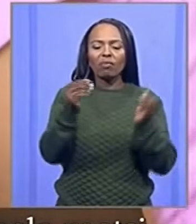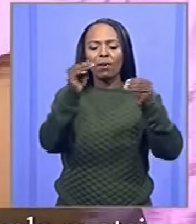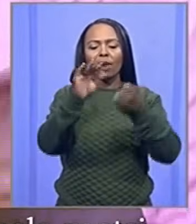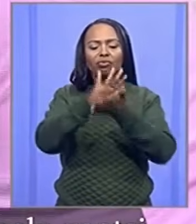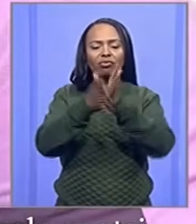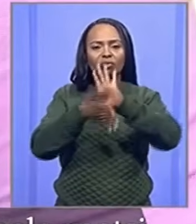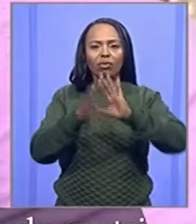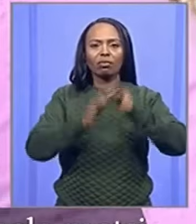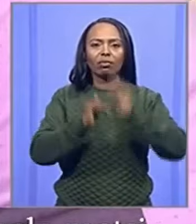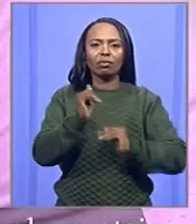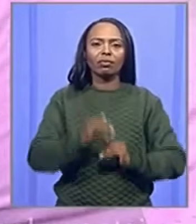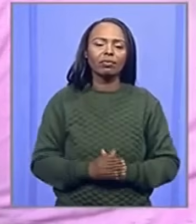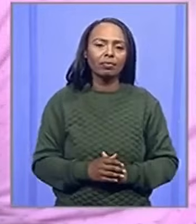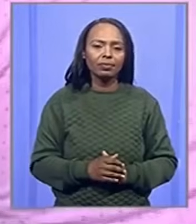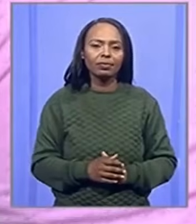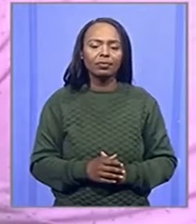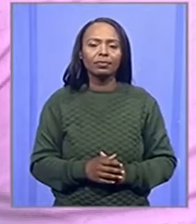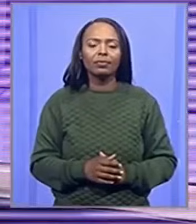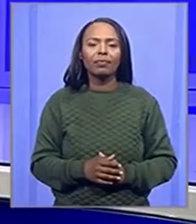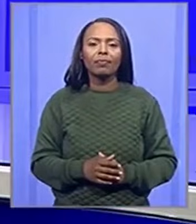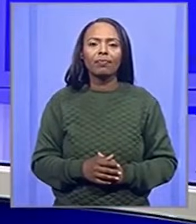mafaratlhatlha.